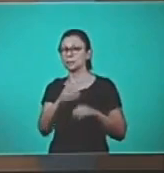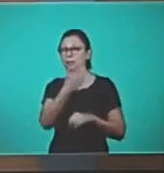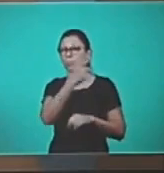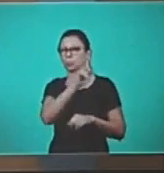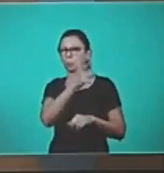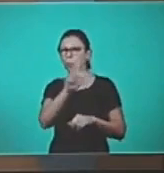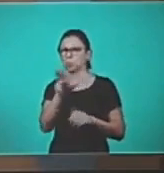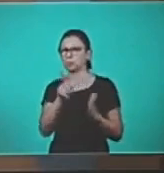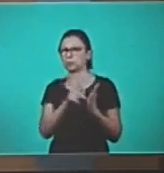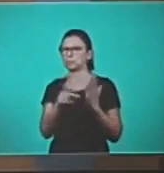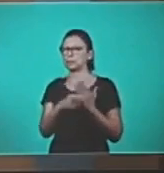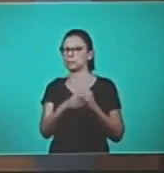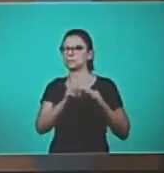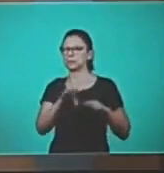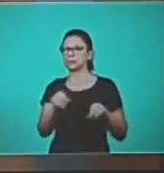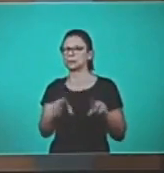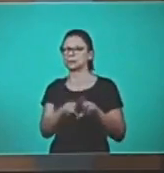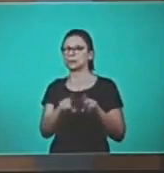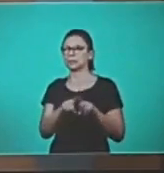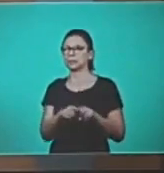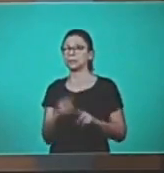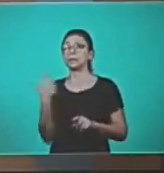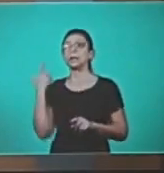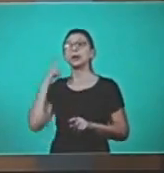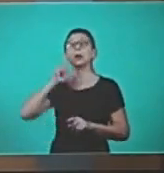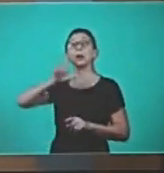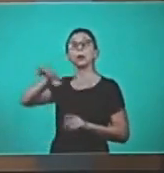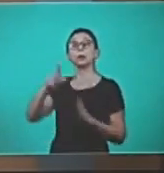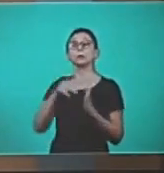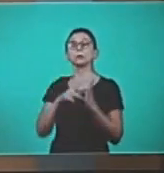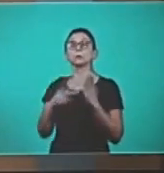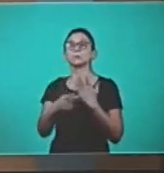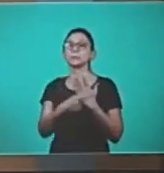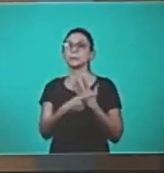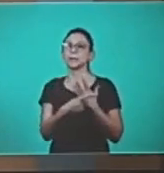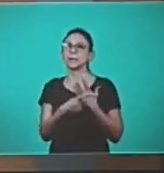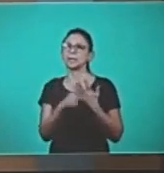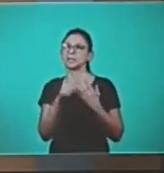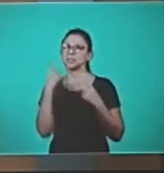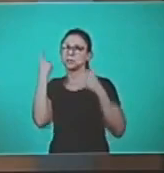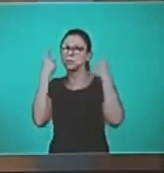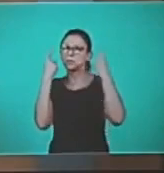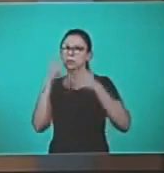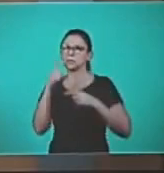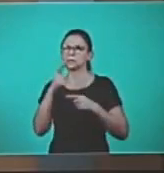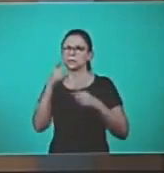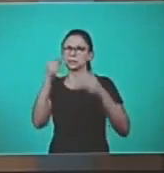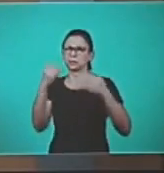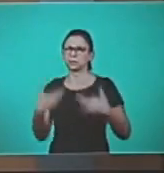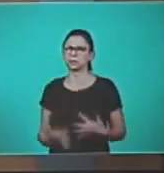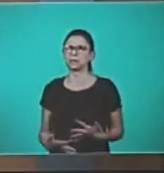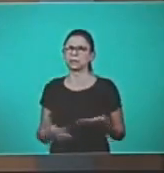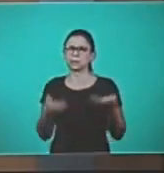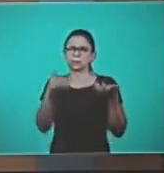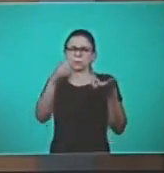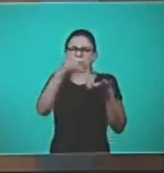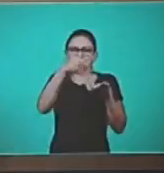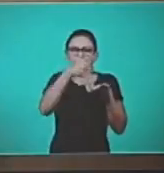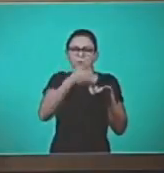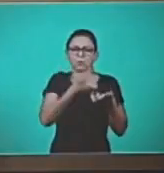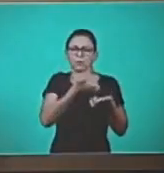but he was not concerned about saying the other parables that we needed the oil and the fire, not in the